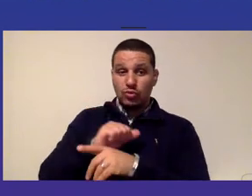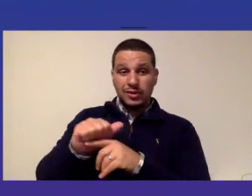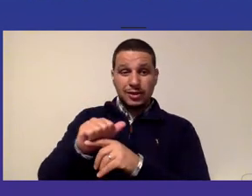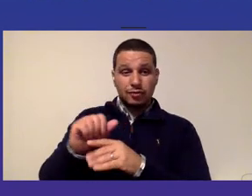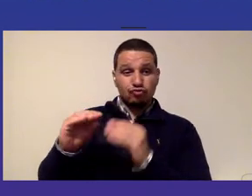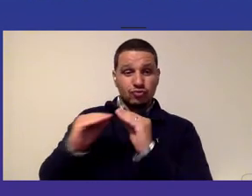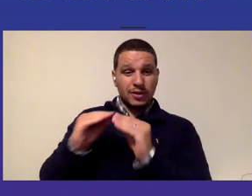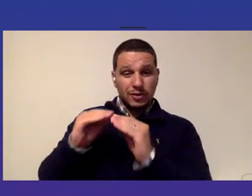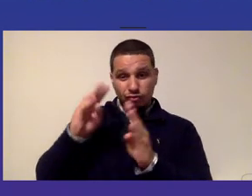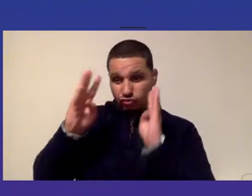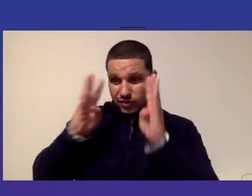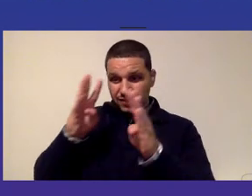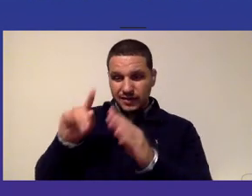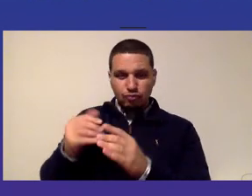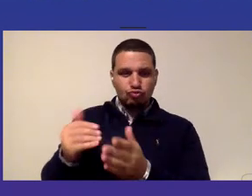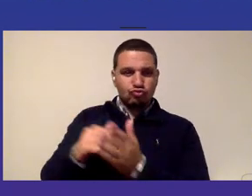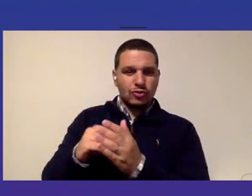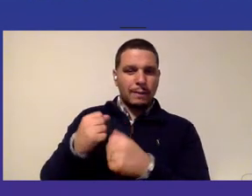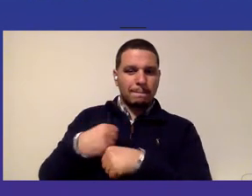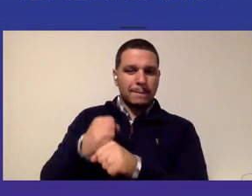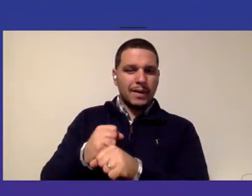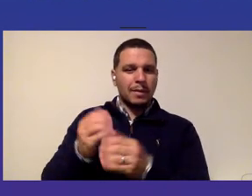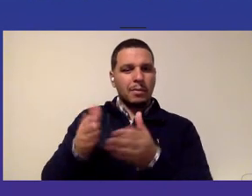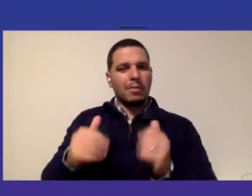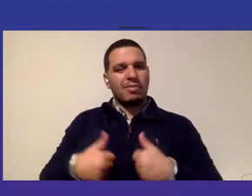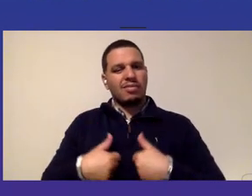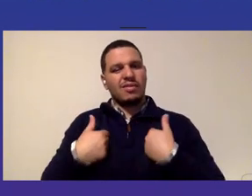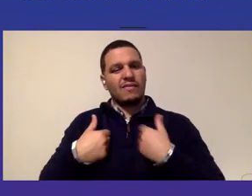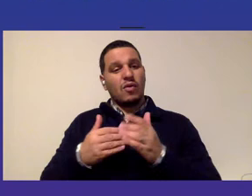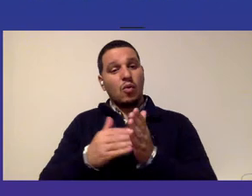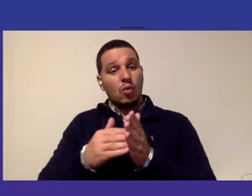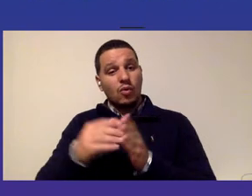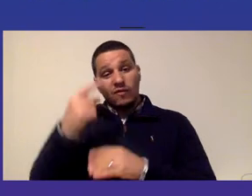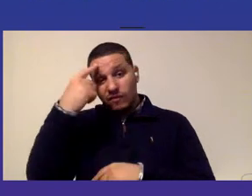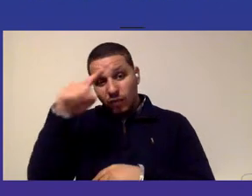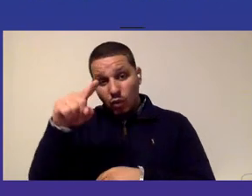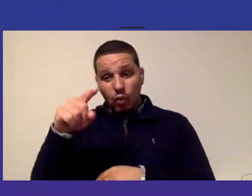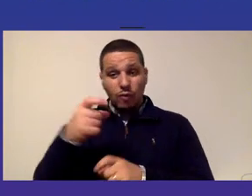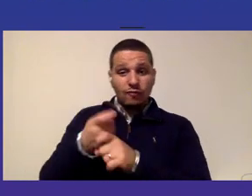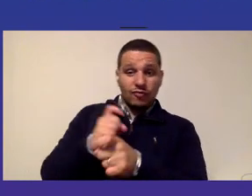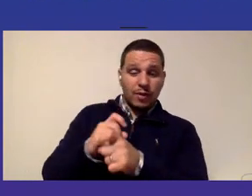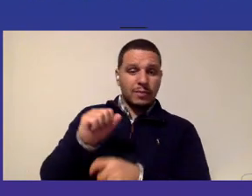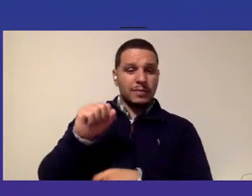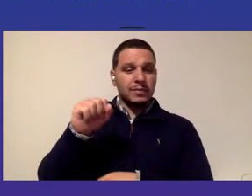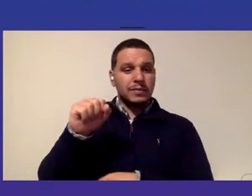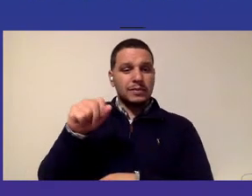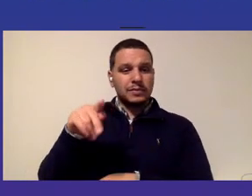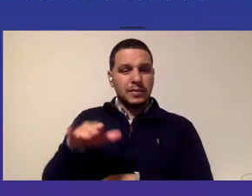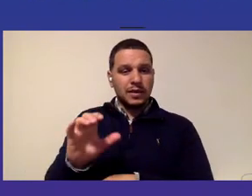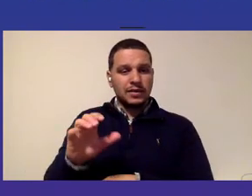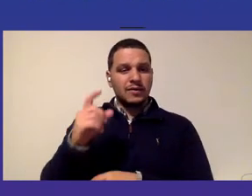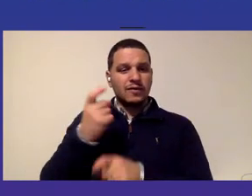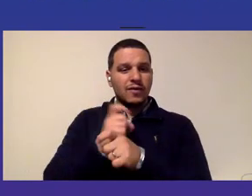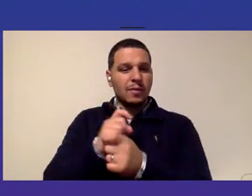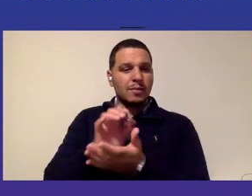are remaking public life, often for and from spaces of erasure and